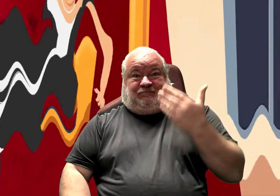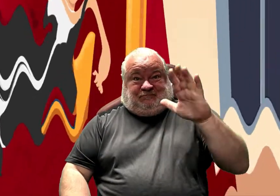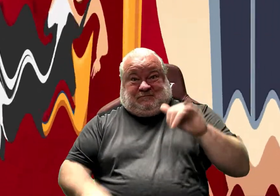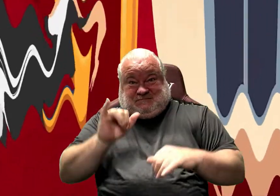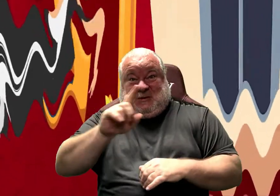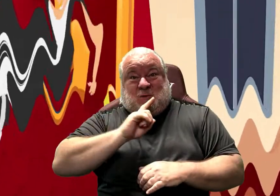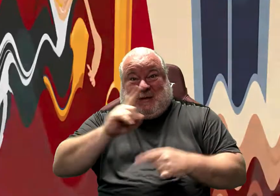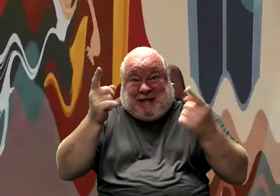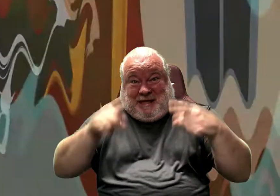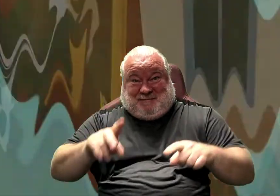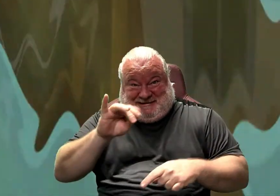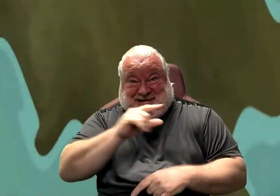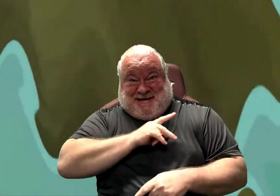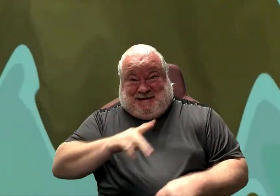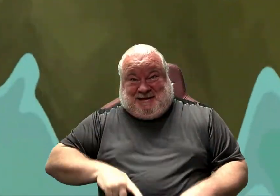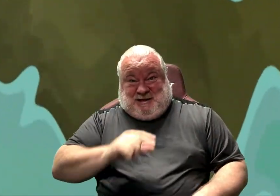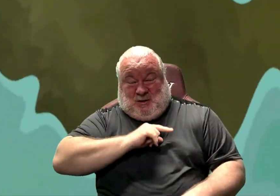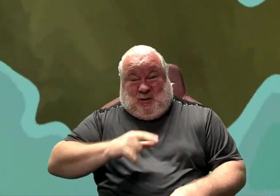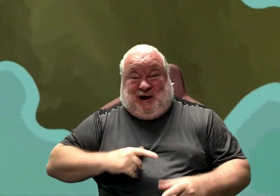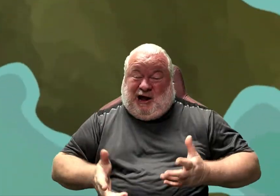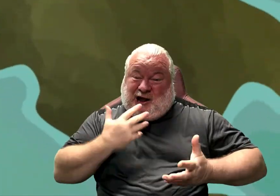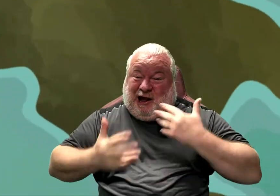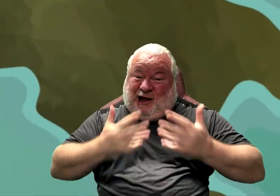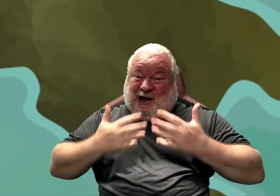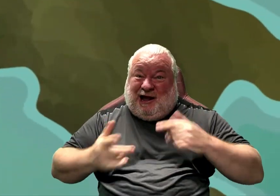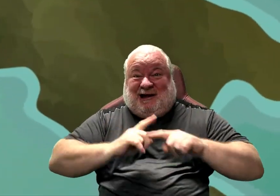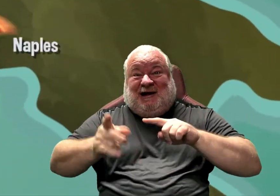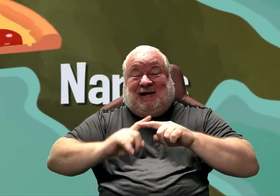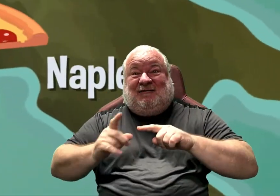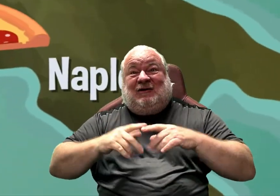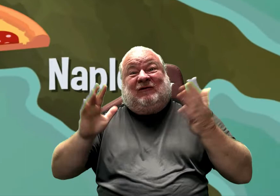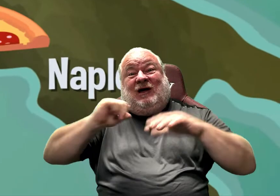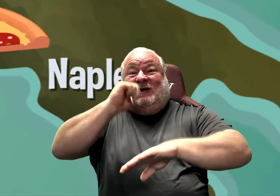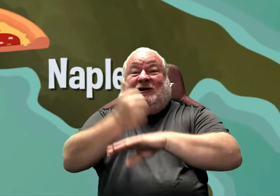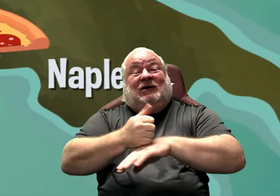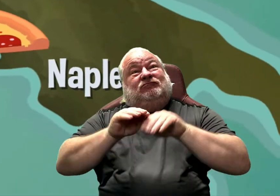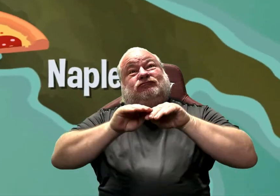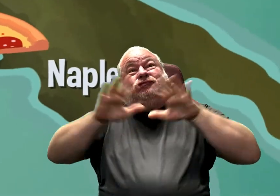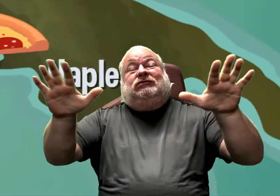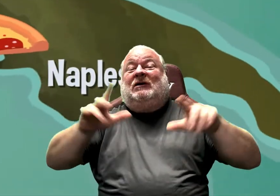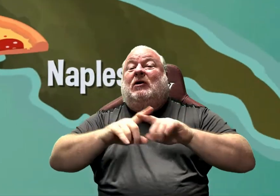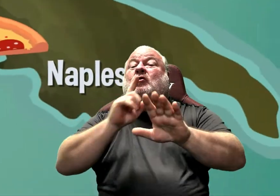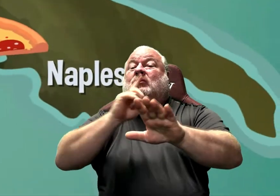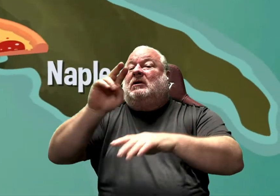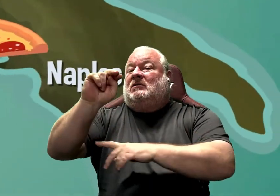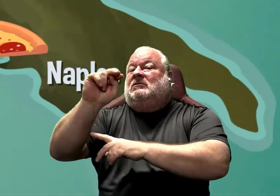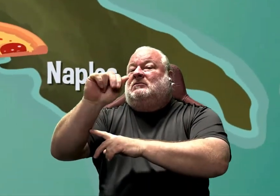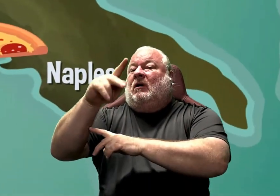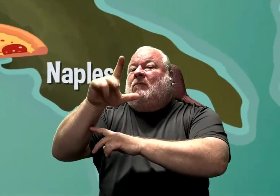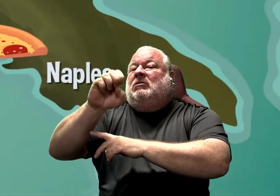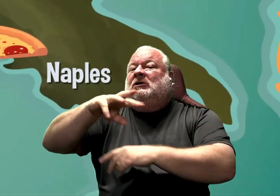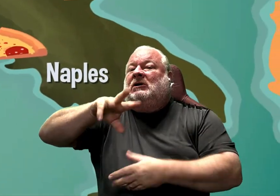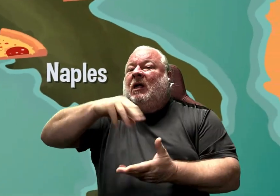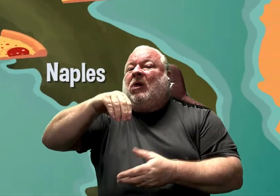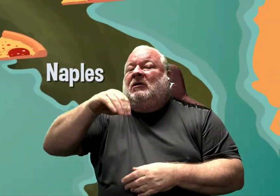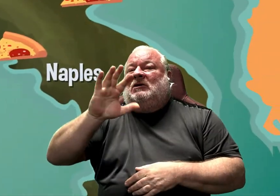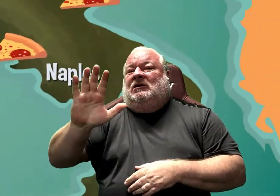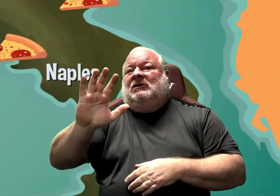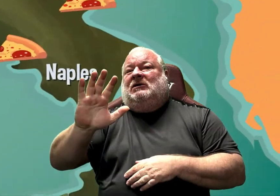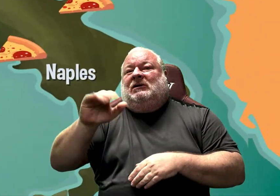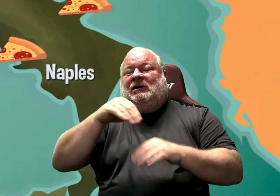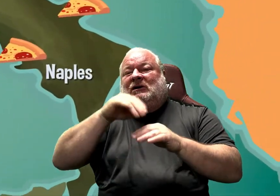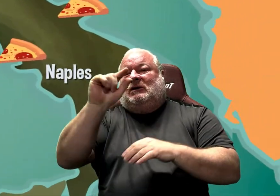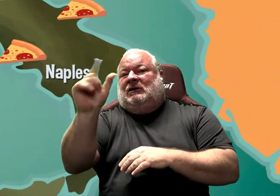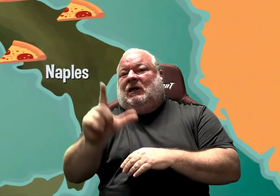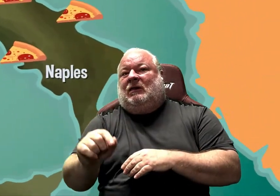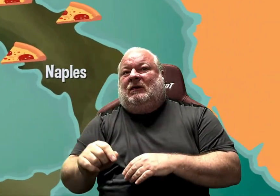binging ever happened, it's clear that pizza as we know it got its start in Naples around this time. But if the king and queen